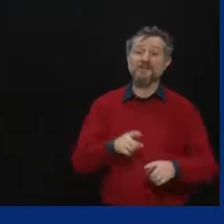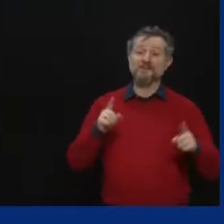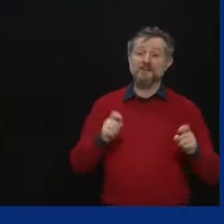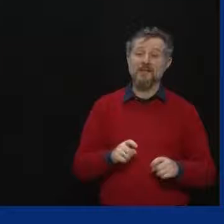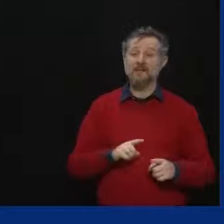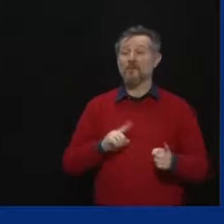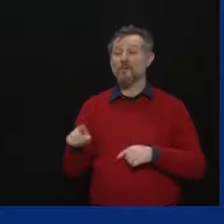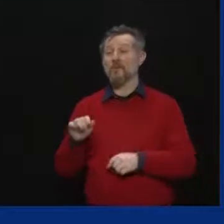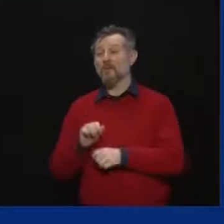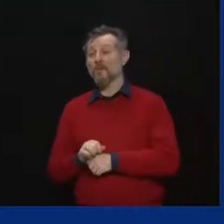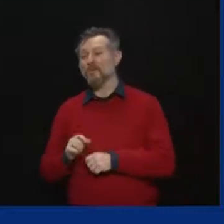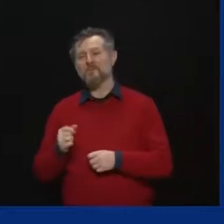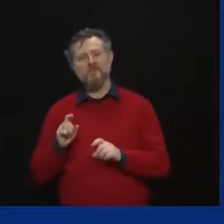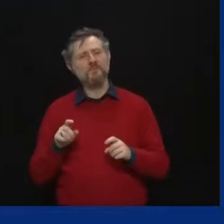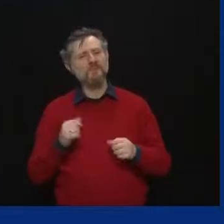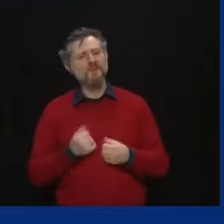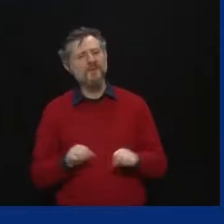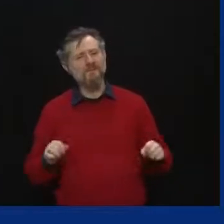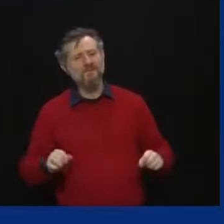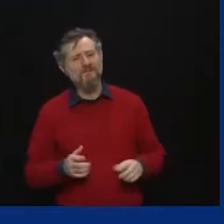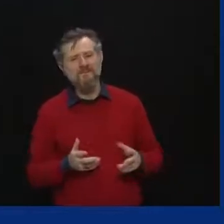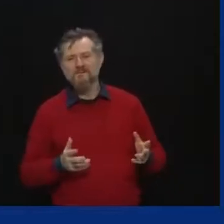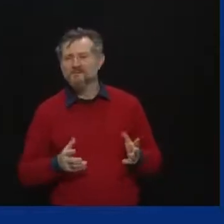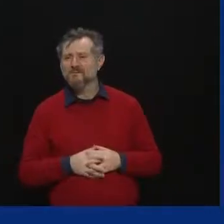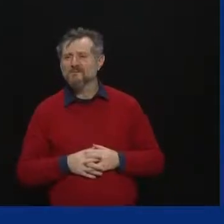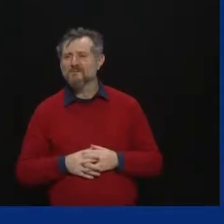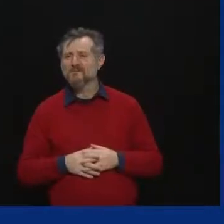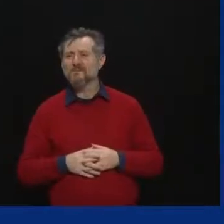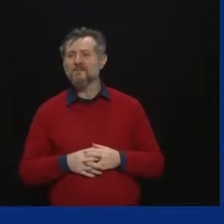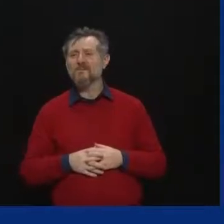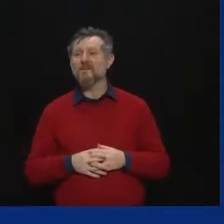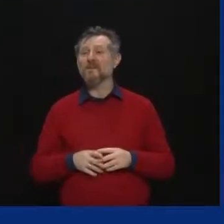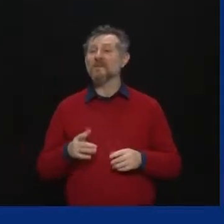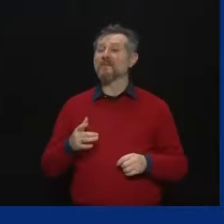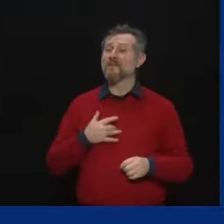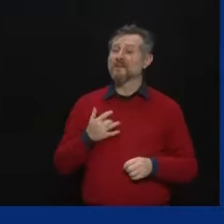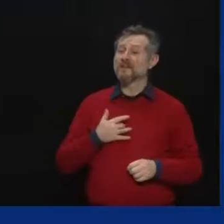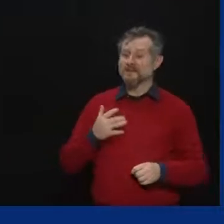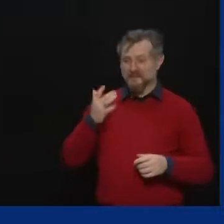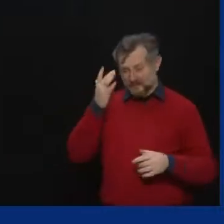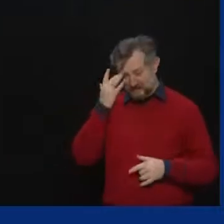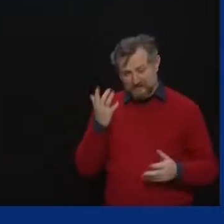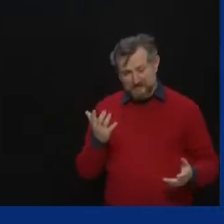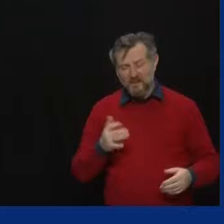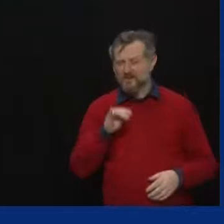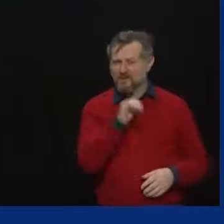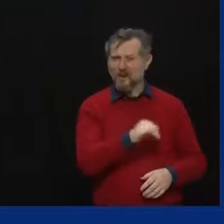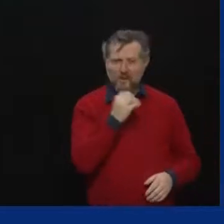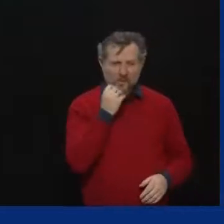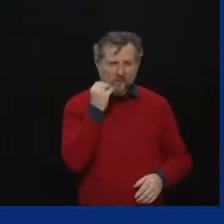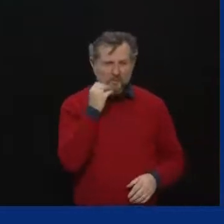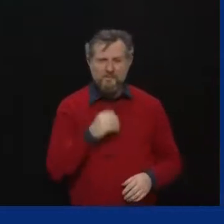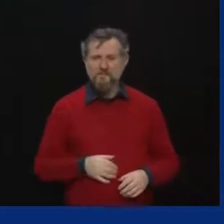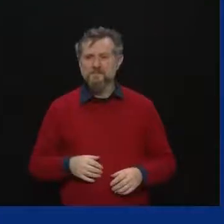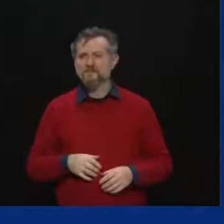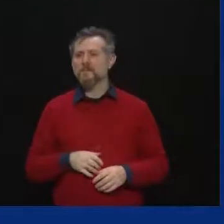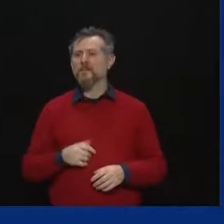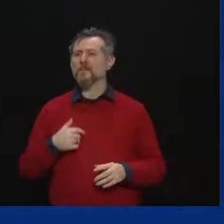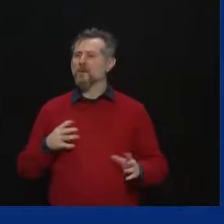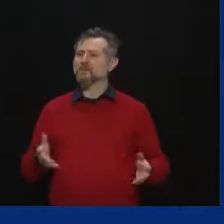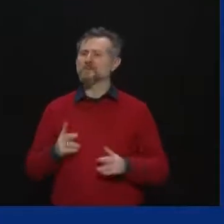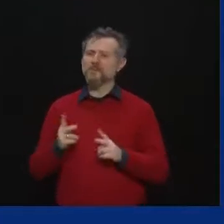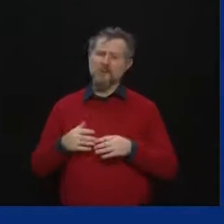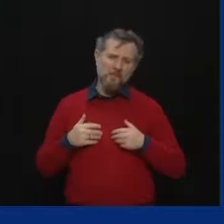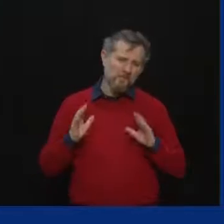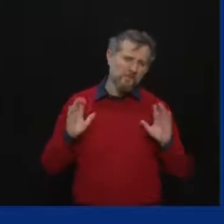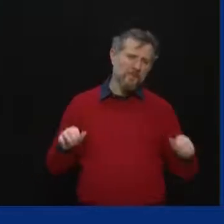continue to be safe, though. I mean, and if people feel symptoms, they should stay home. So I want to encourage people to still come back.